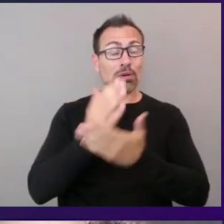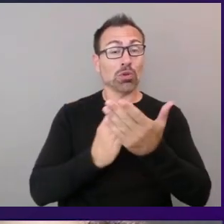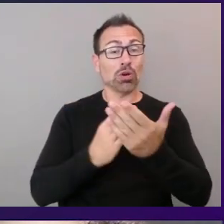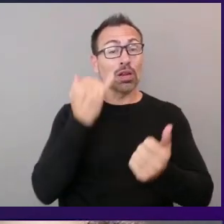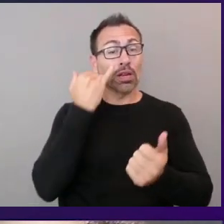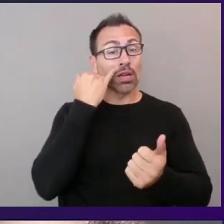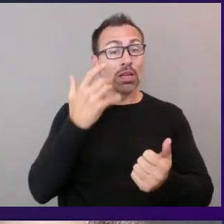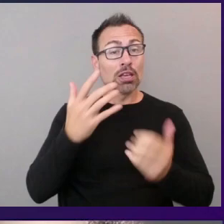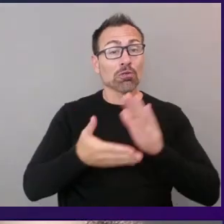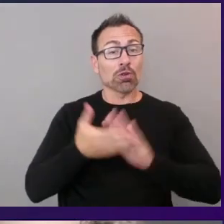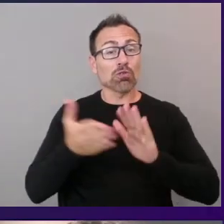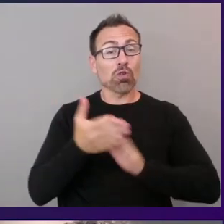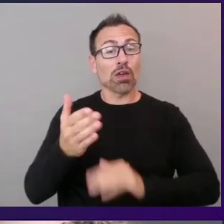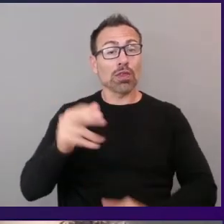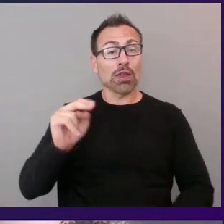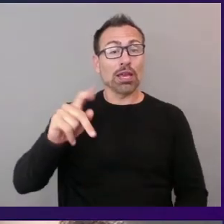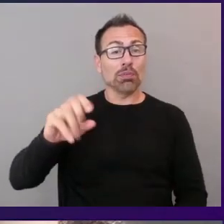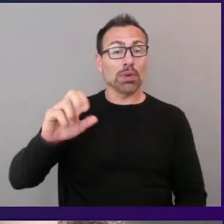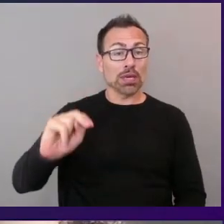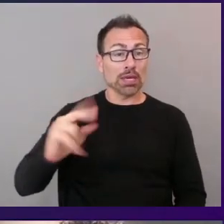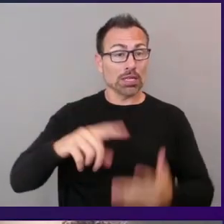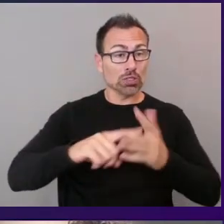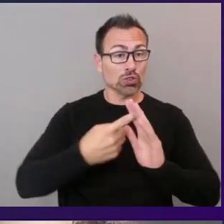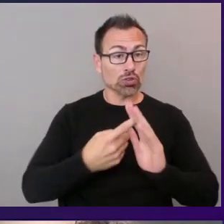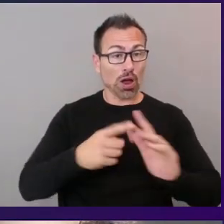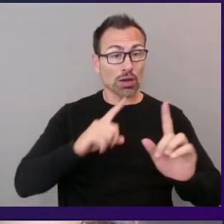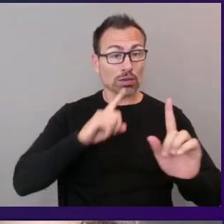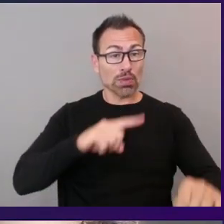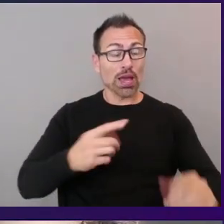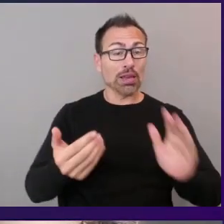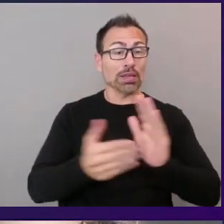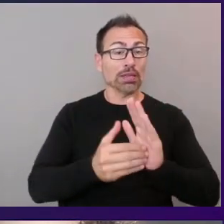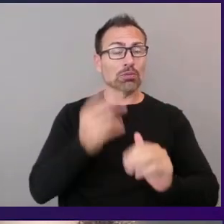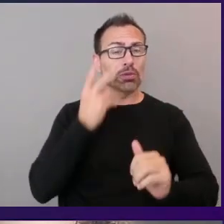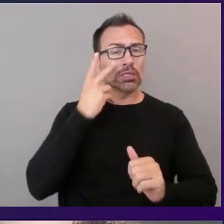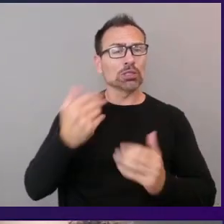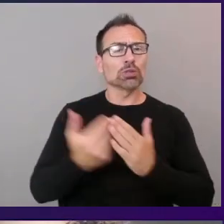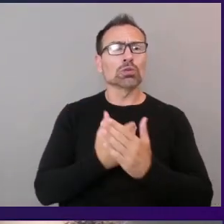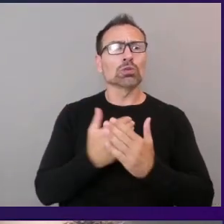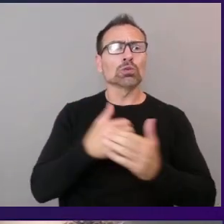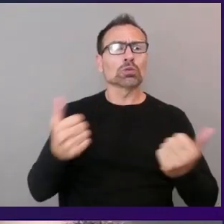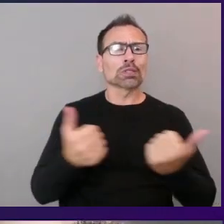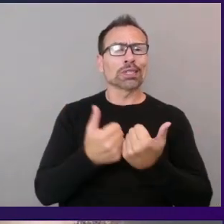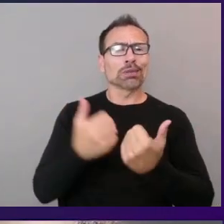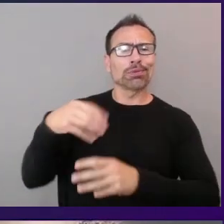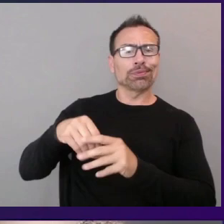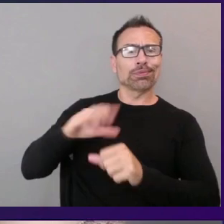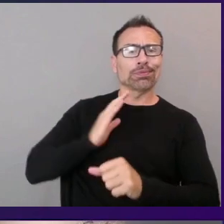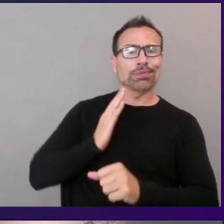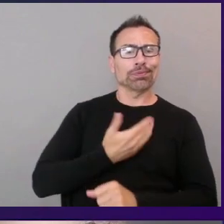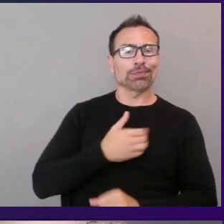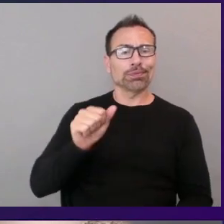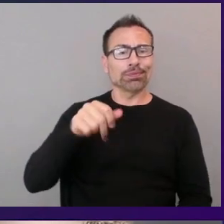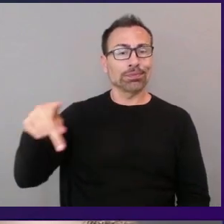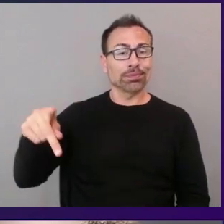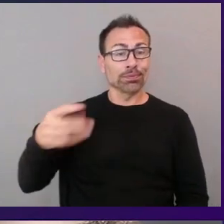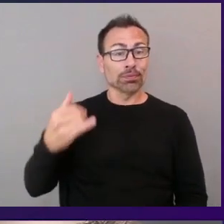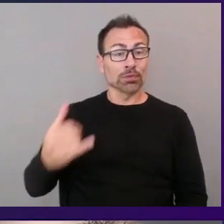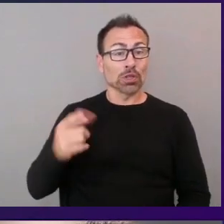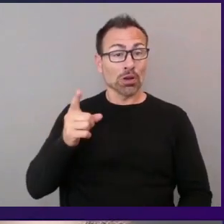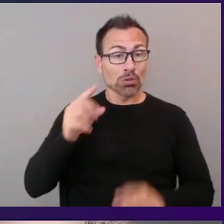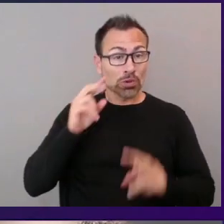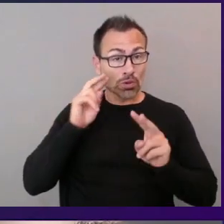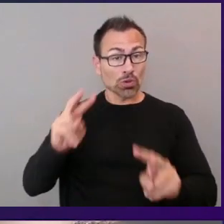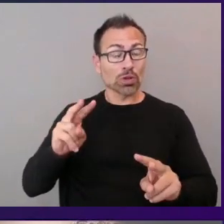command again, we should see the new game in our application. So let's preview the running application, and as you can see, we have a